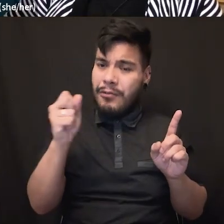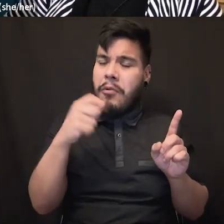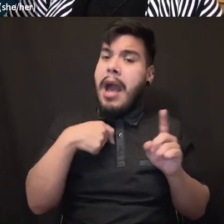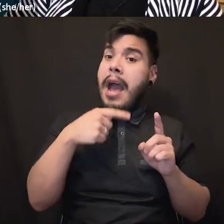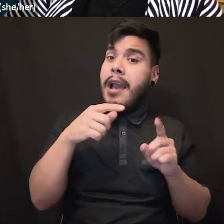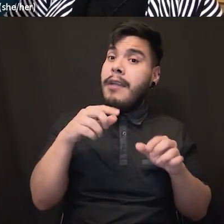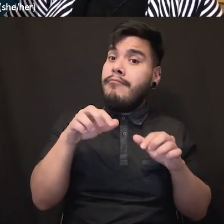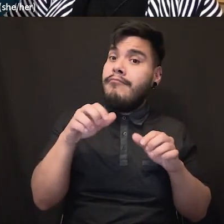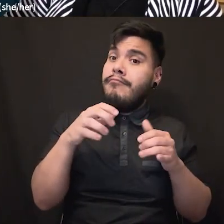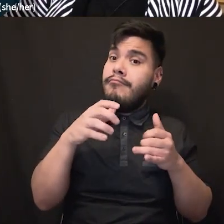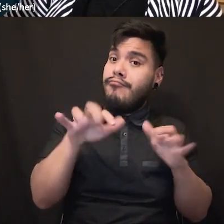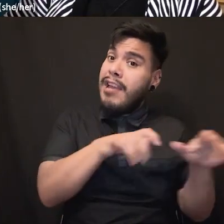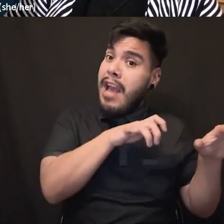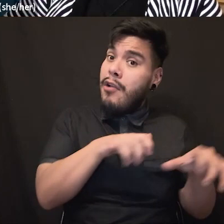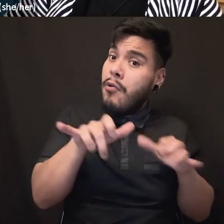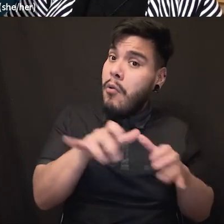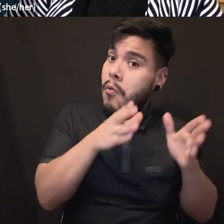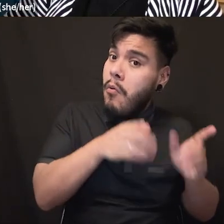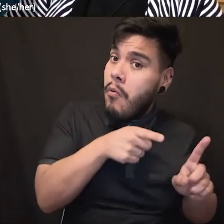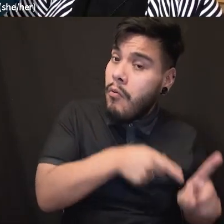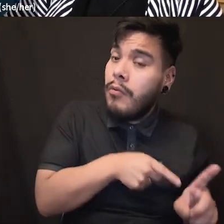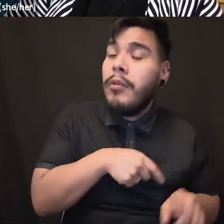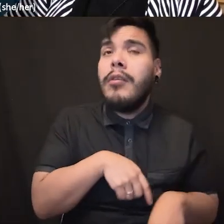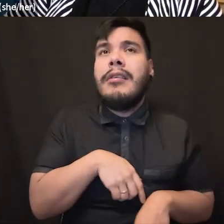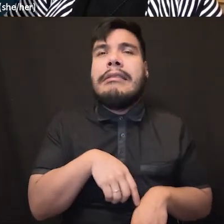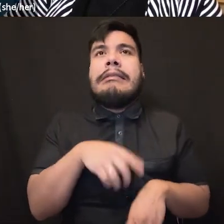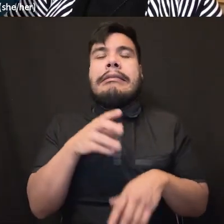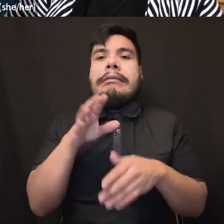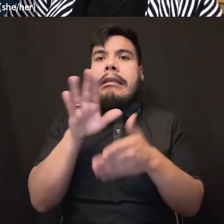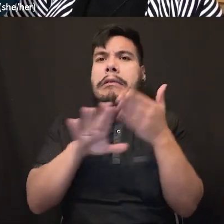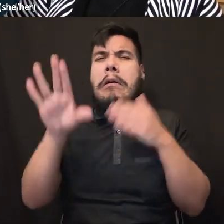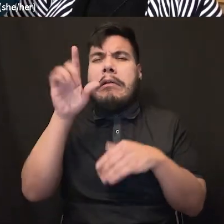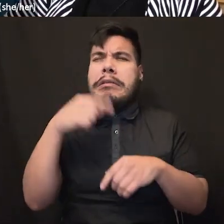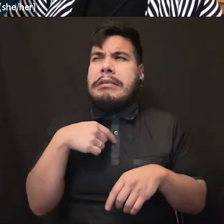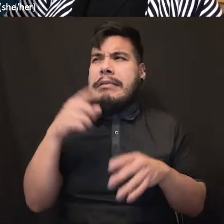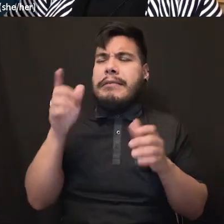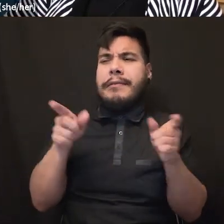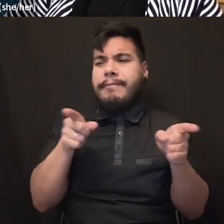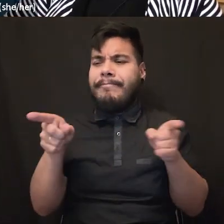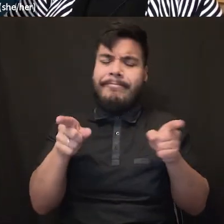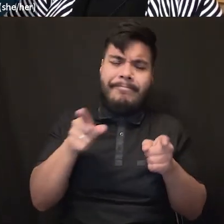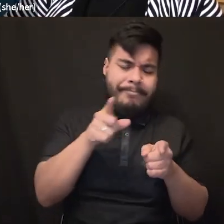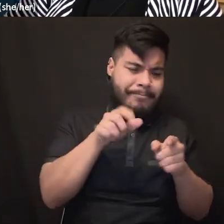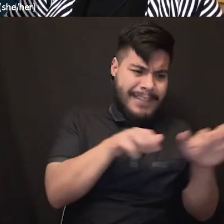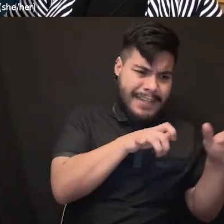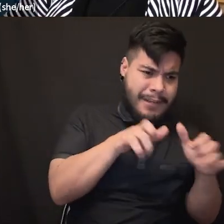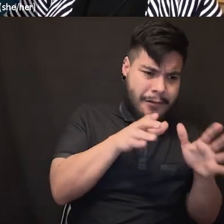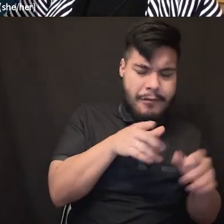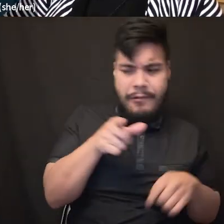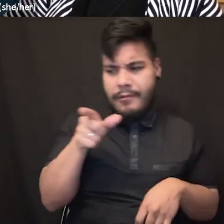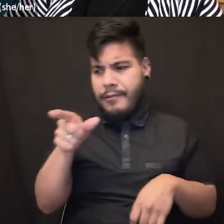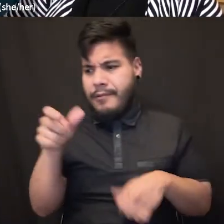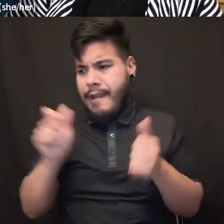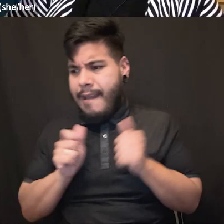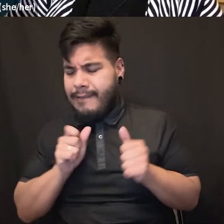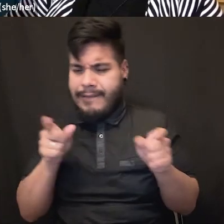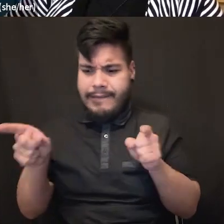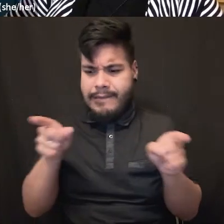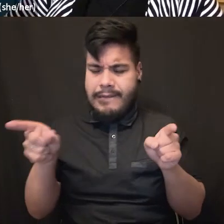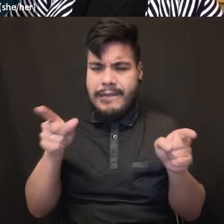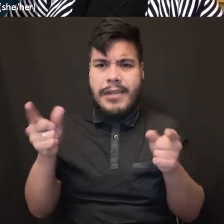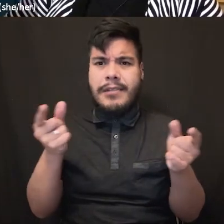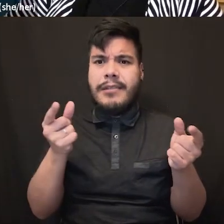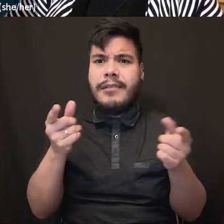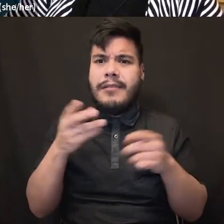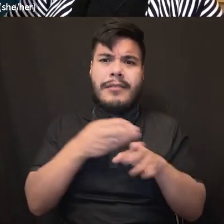graduating high school, I was actually trying to decide between majoring in piano or majoring in acting. And I